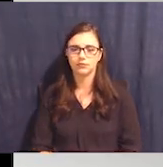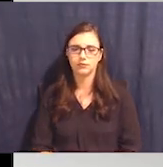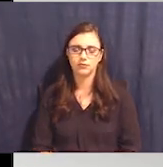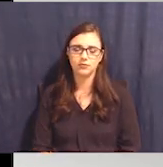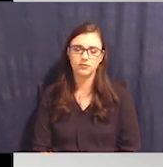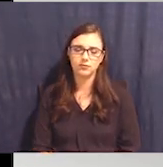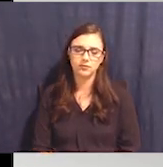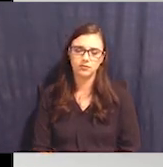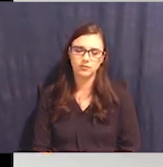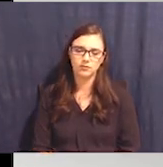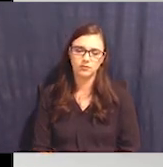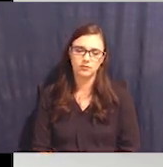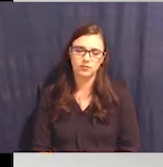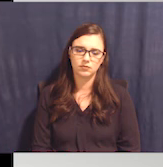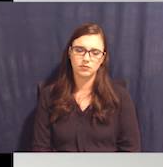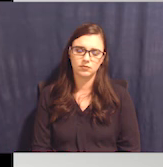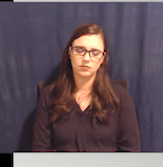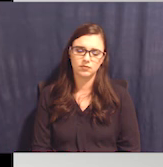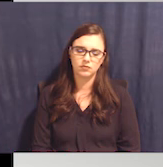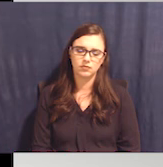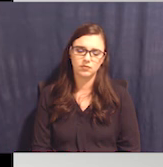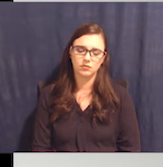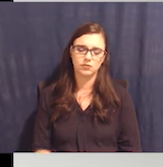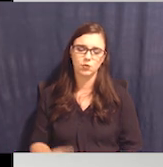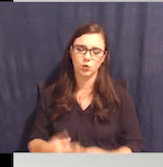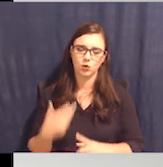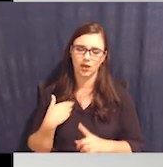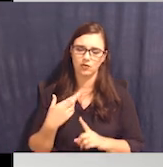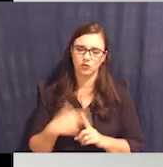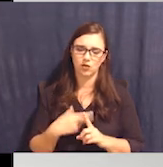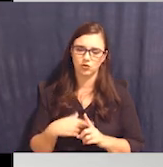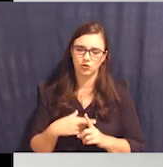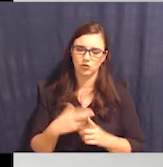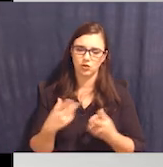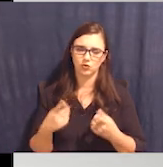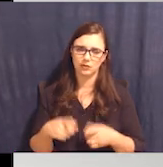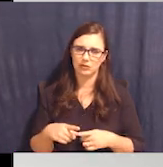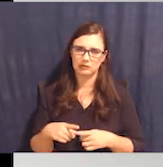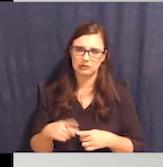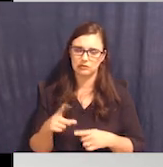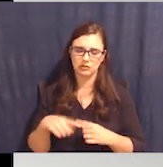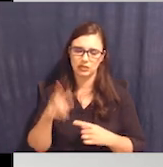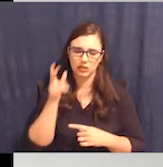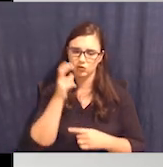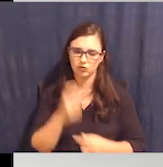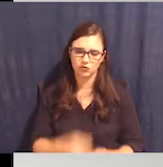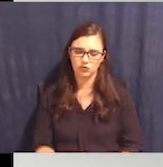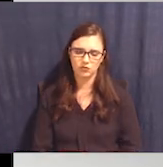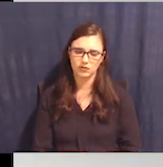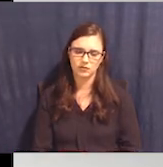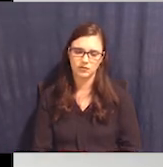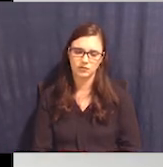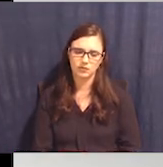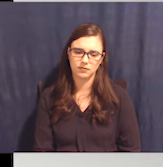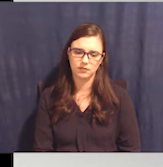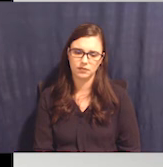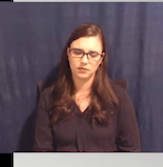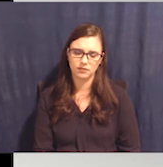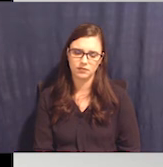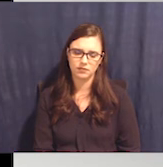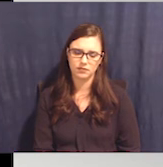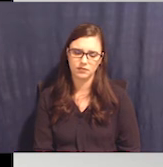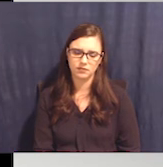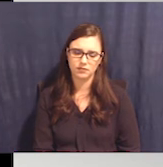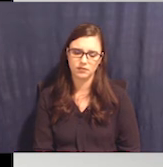level. So when you have that rental agreement, because we have that rental agreement, we don't have to claim that as extra income on